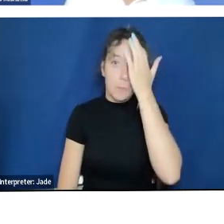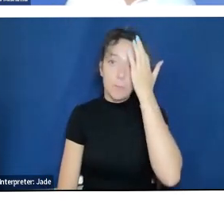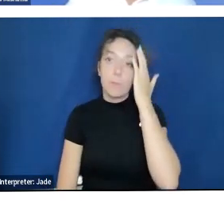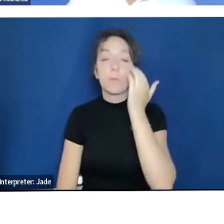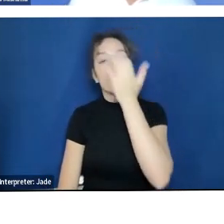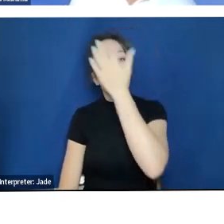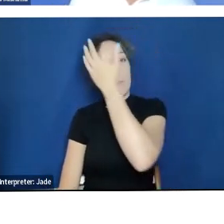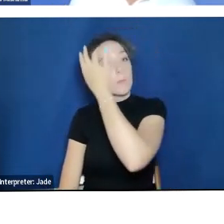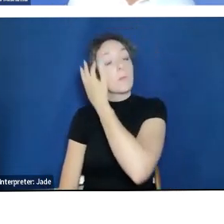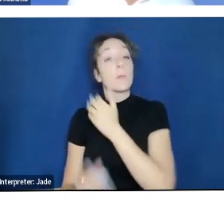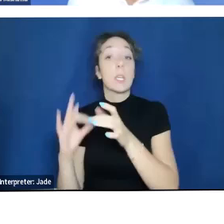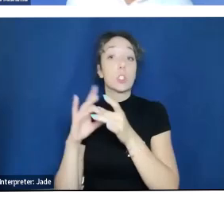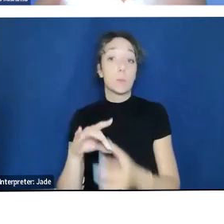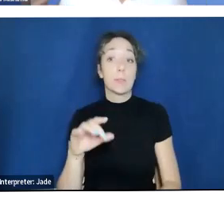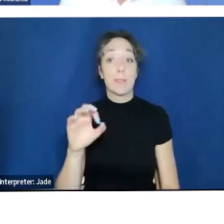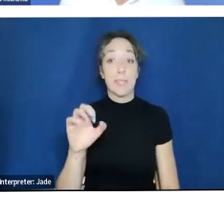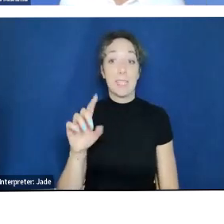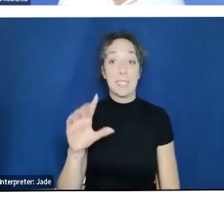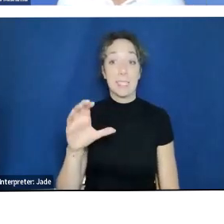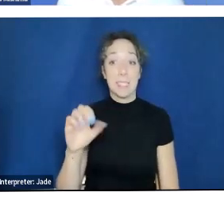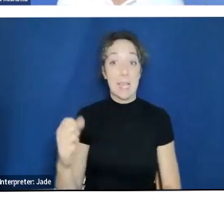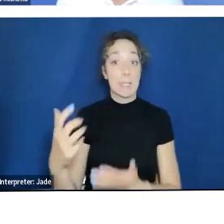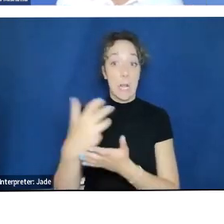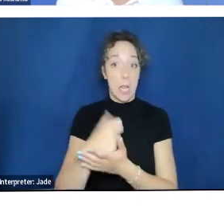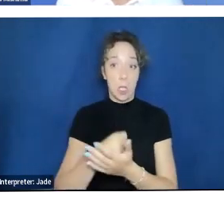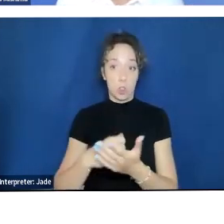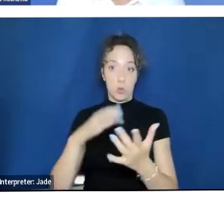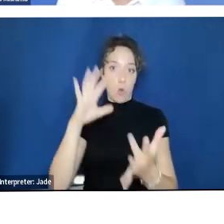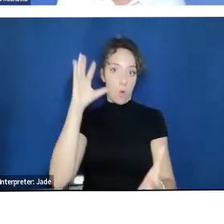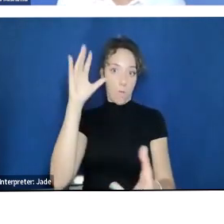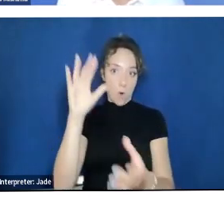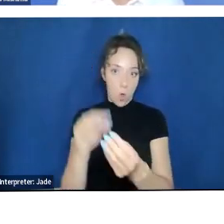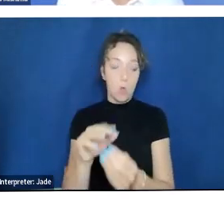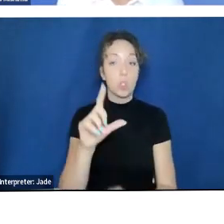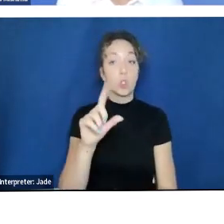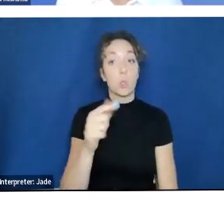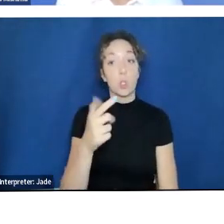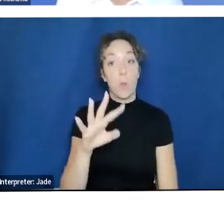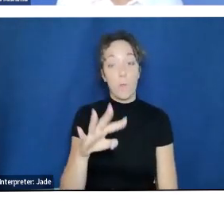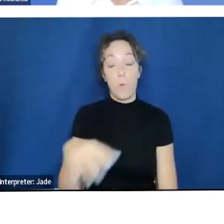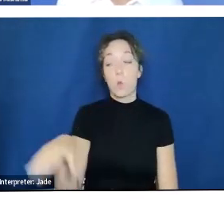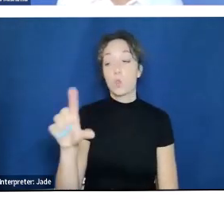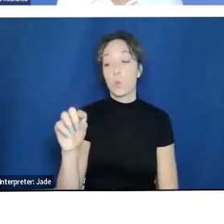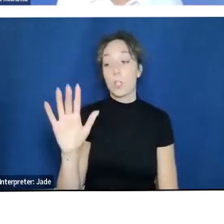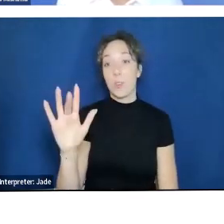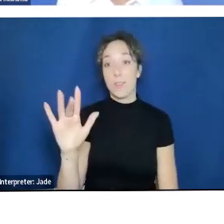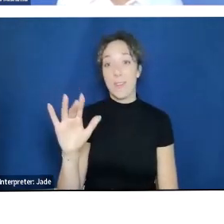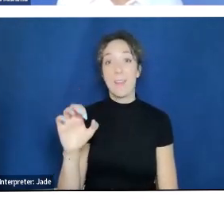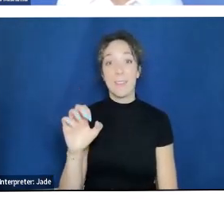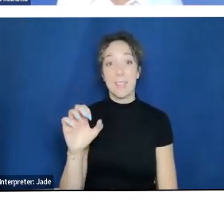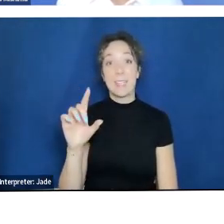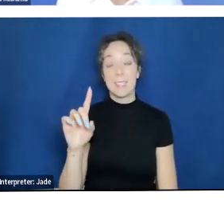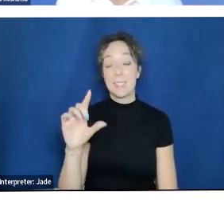So in terms of the EDCS collection overall, the 24-25 EDCS collection the